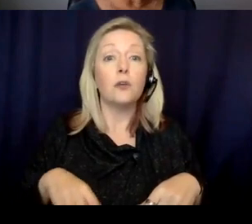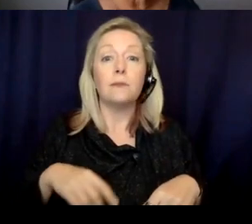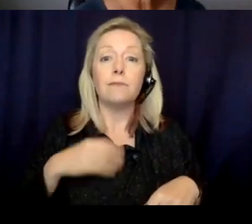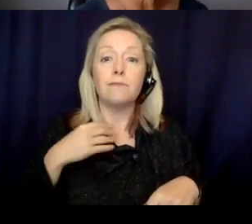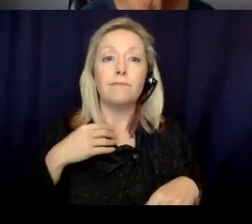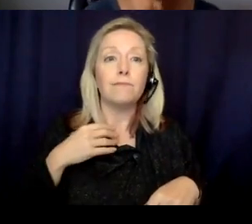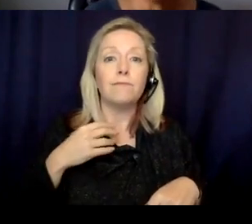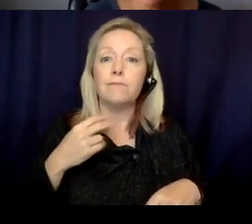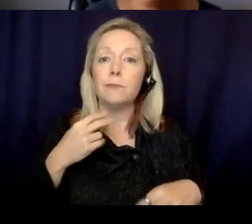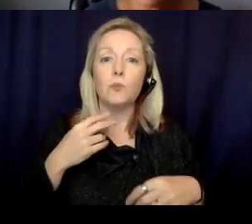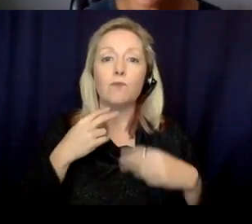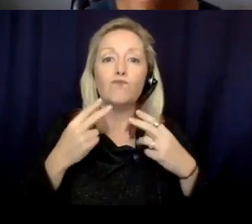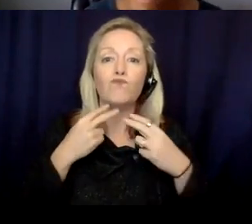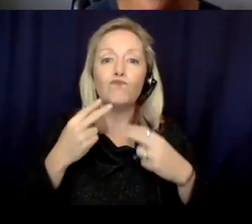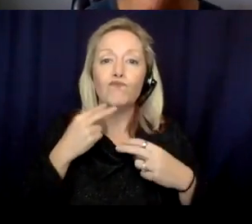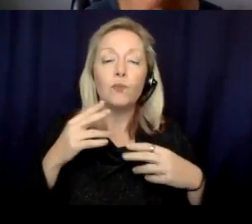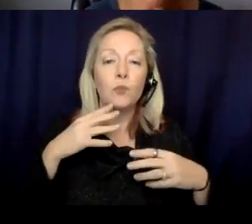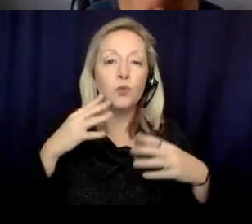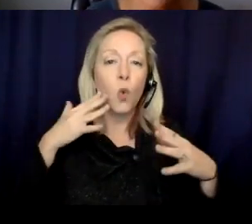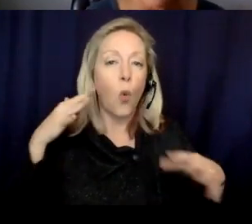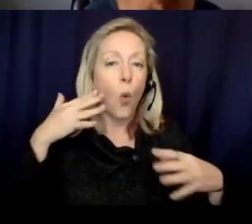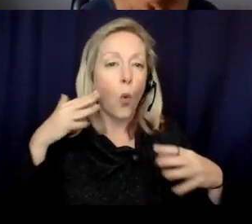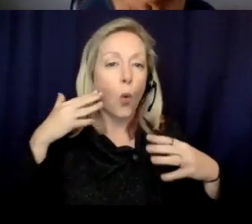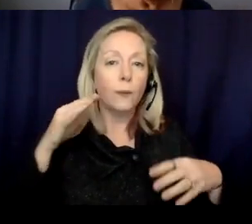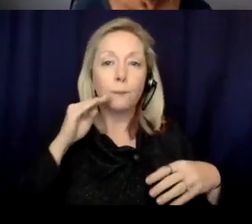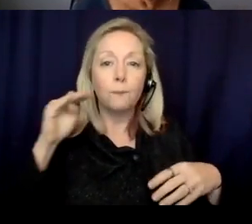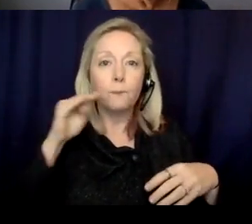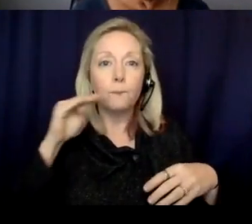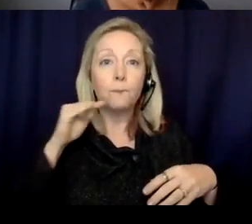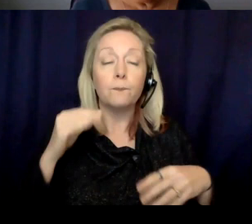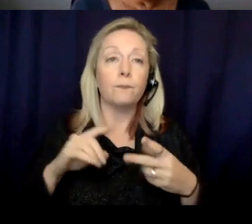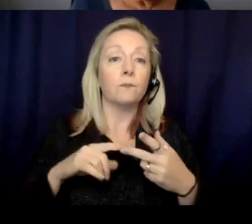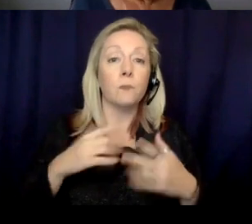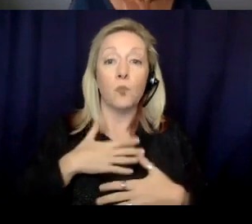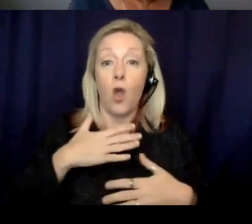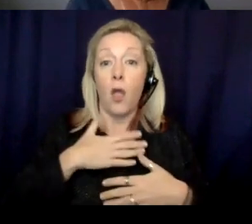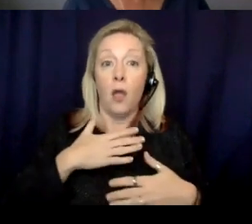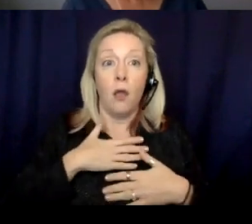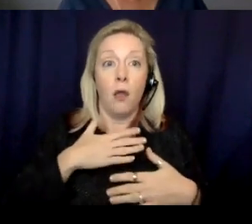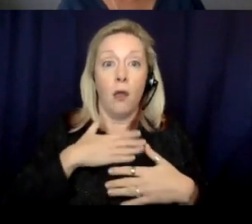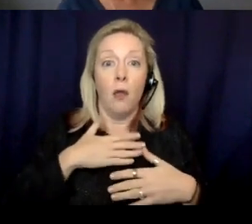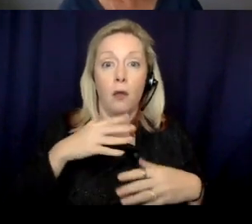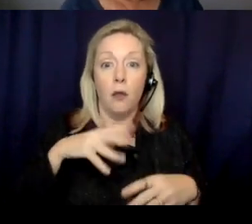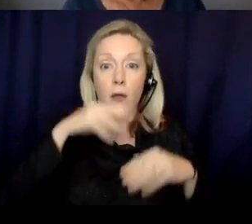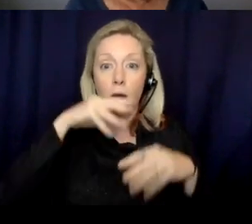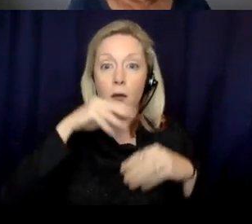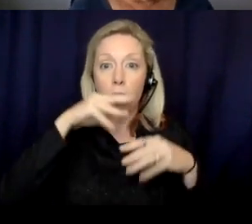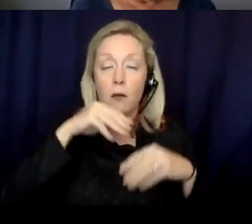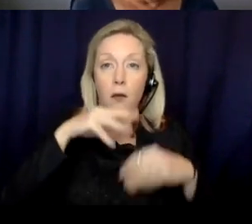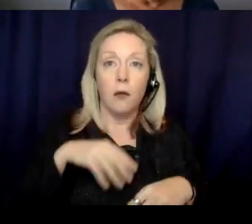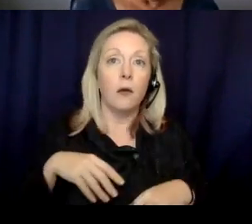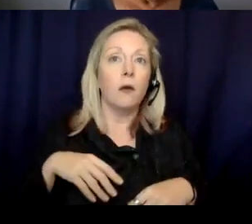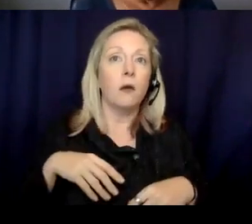of vocalization. Sometimes it's a matter of the breath. They may like that,